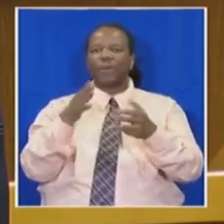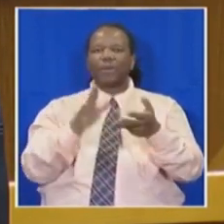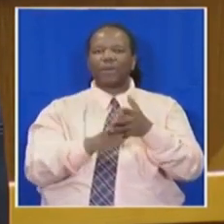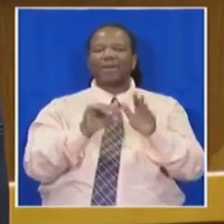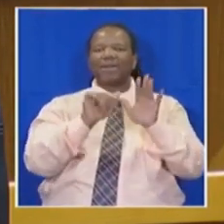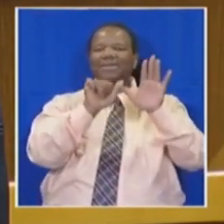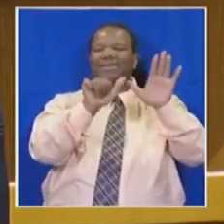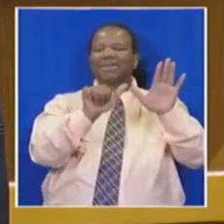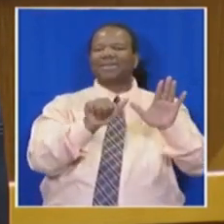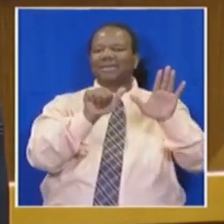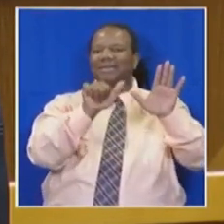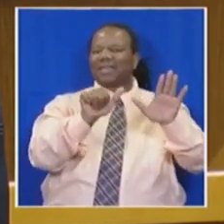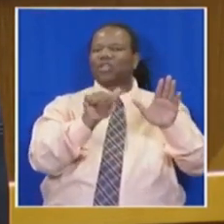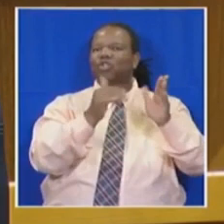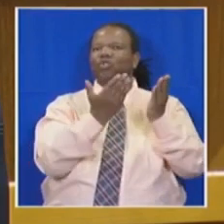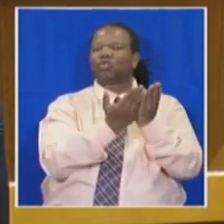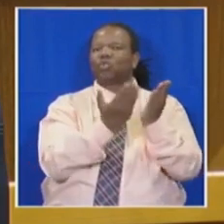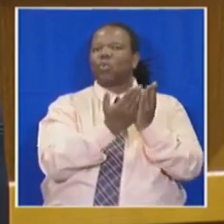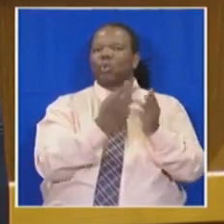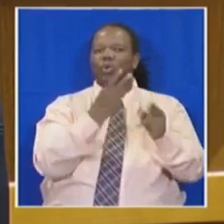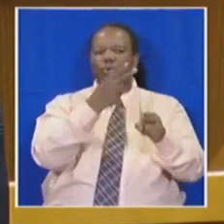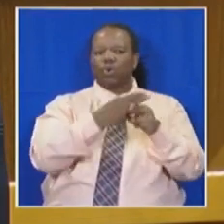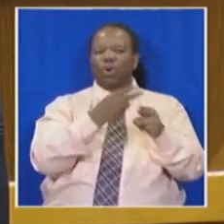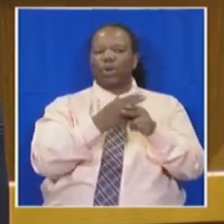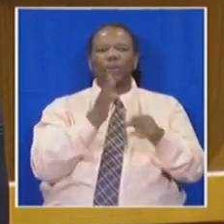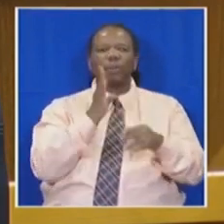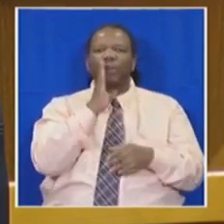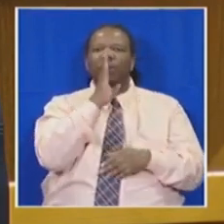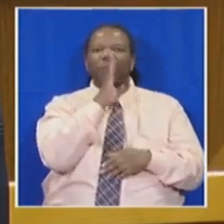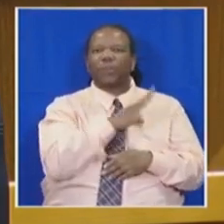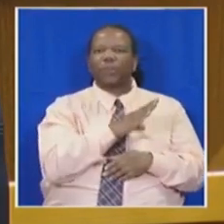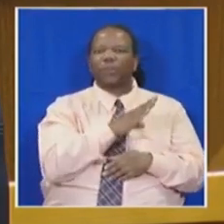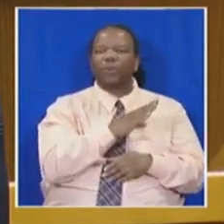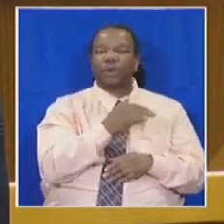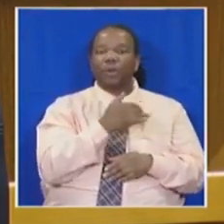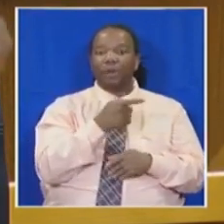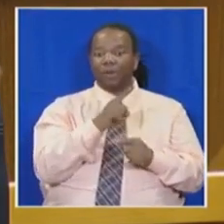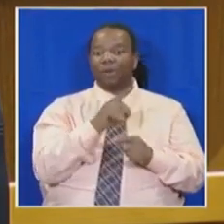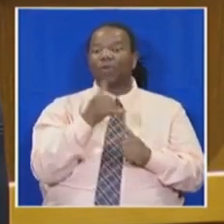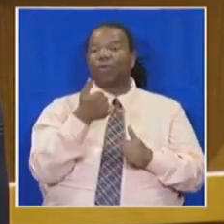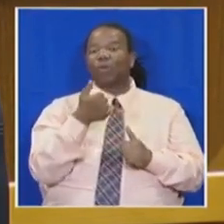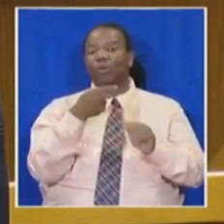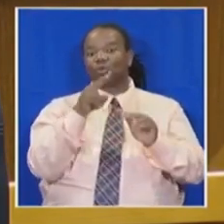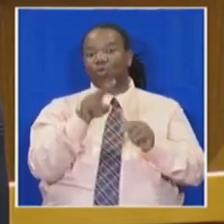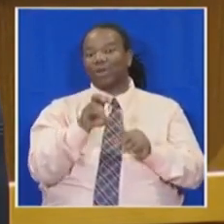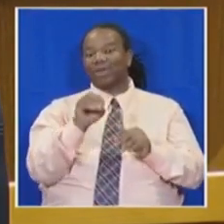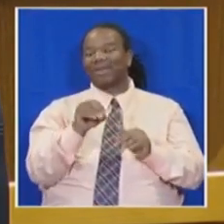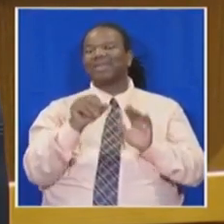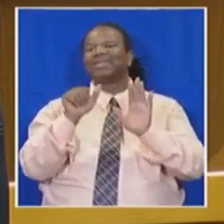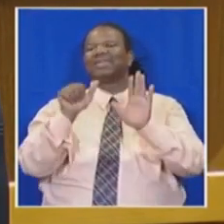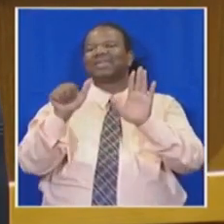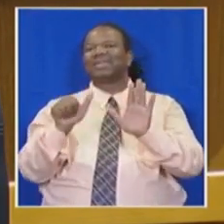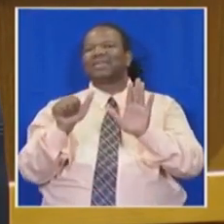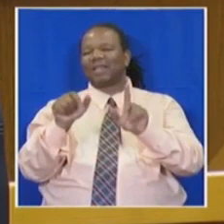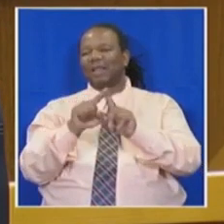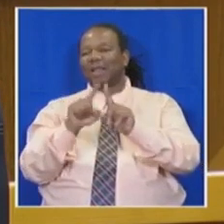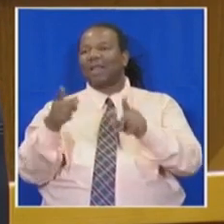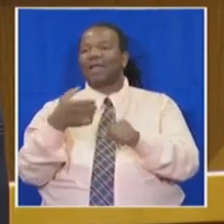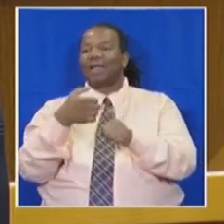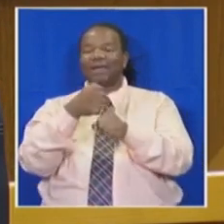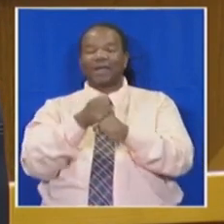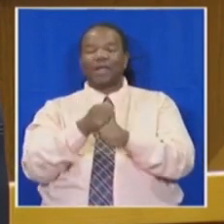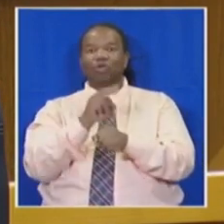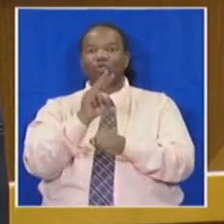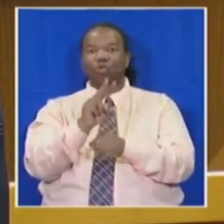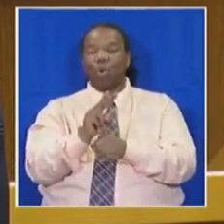no basic sanitation at all in 2016. In matric, she struggled with